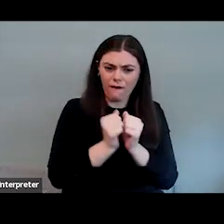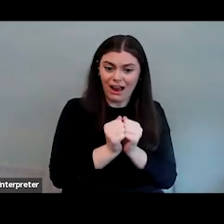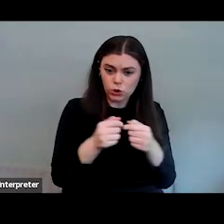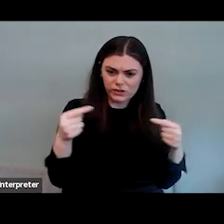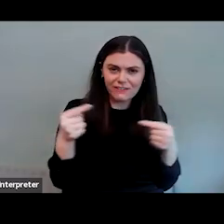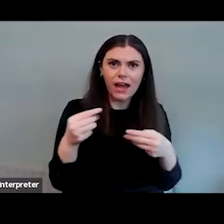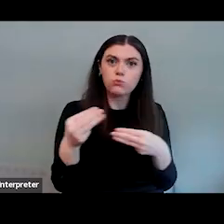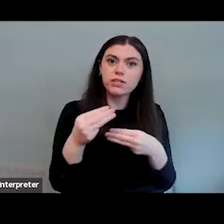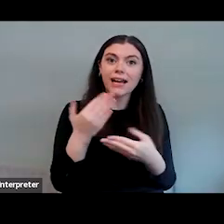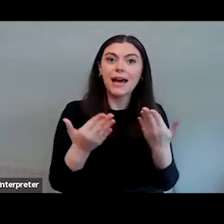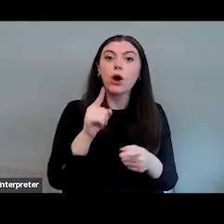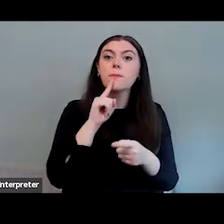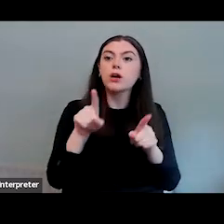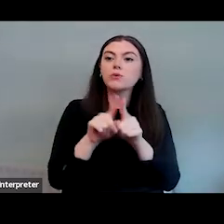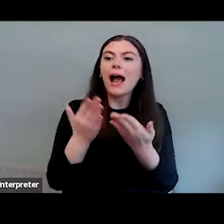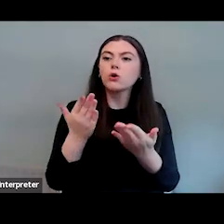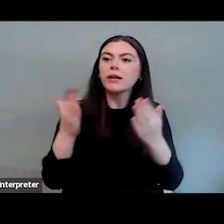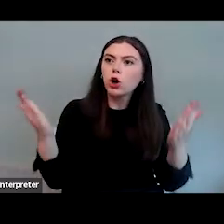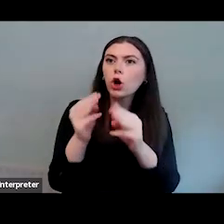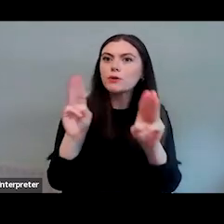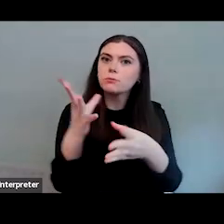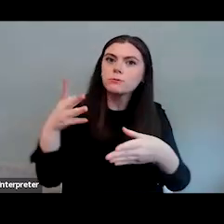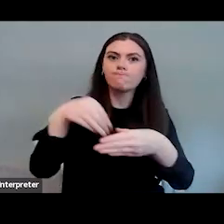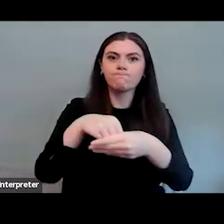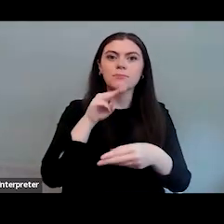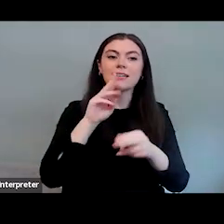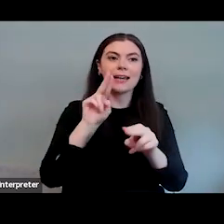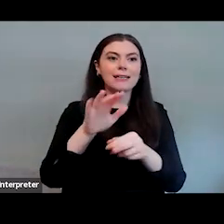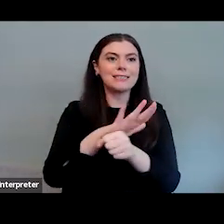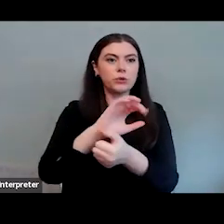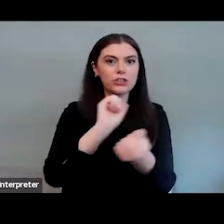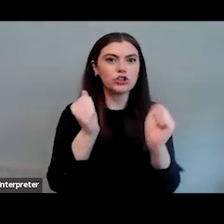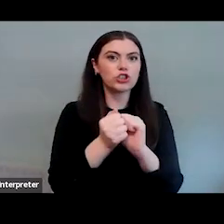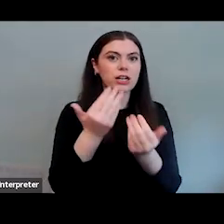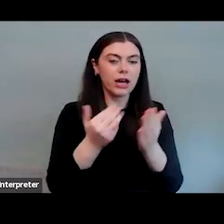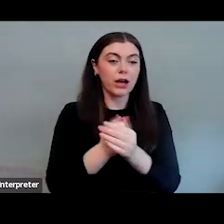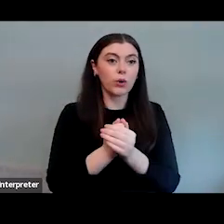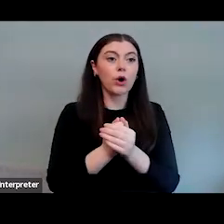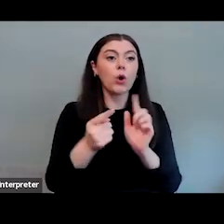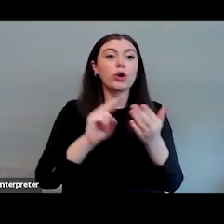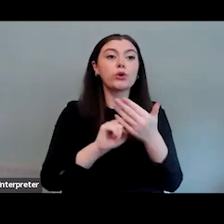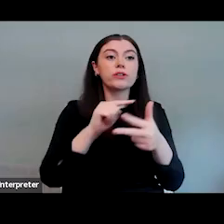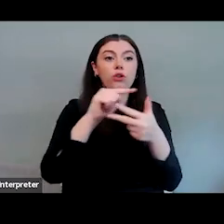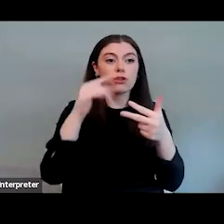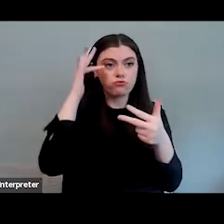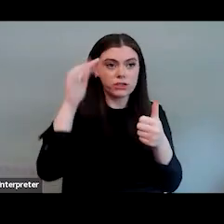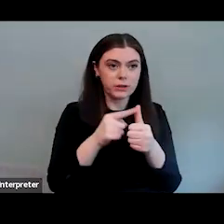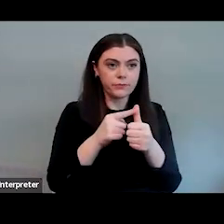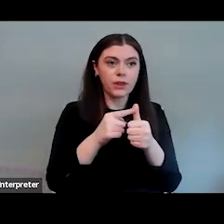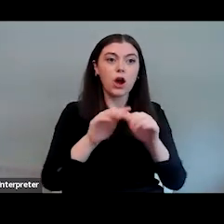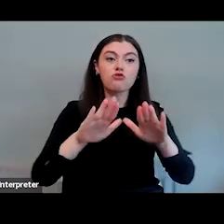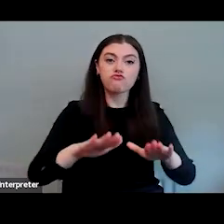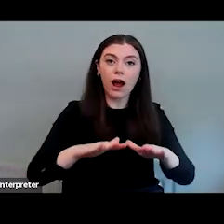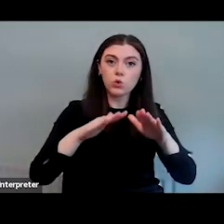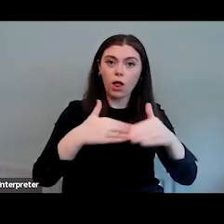also building enough people power to change the situation. And we do so with these 3 principles: gradualness,